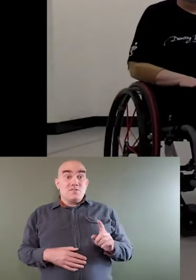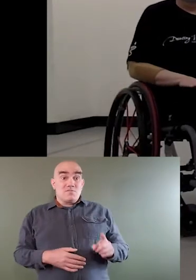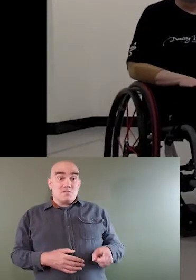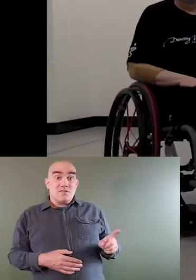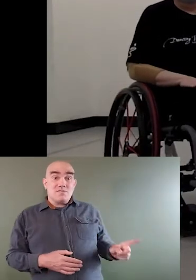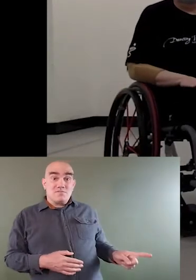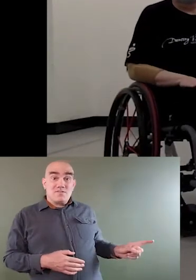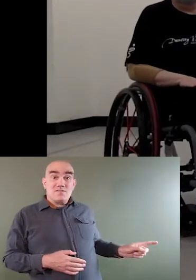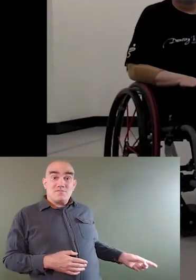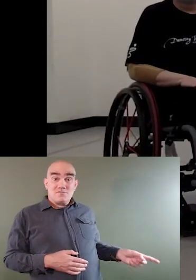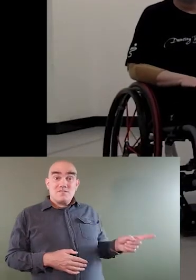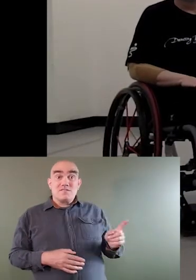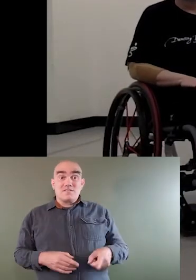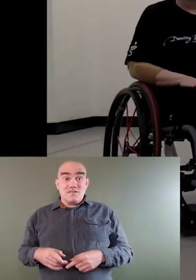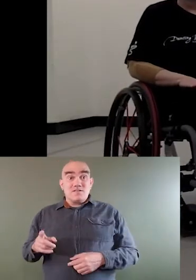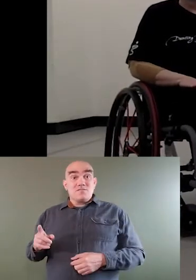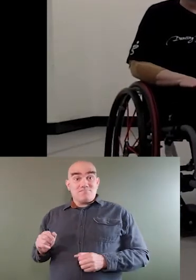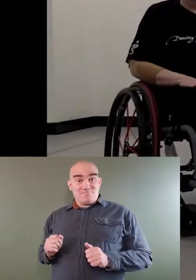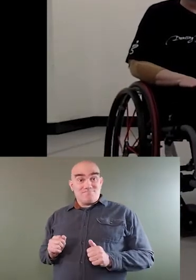last time.